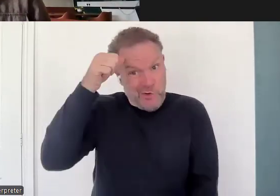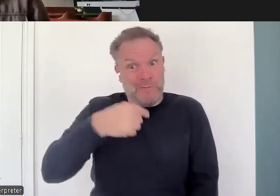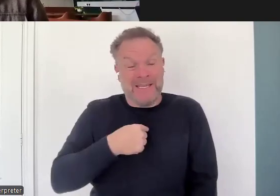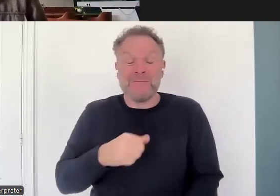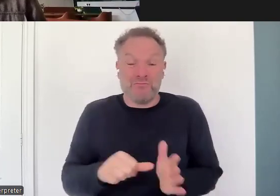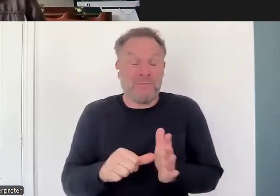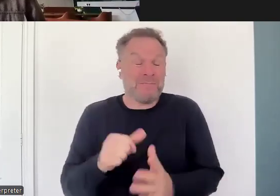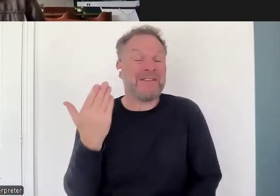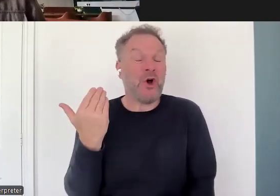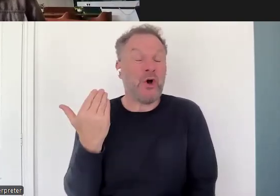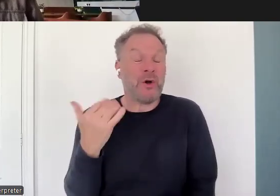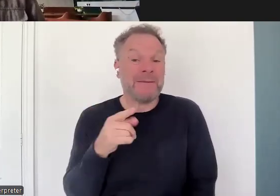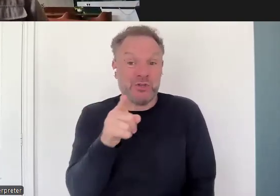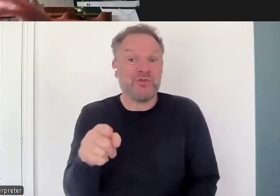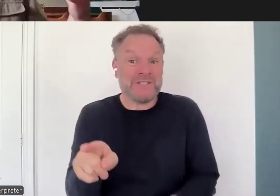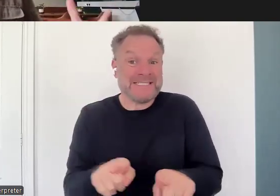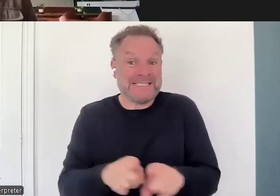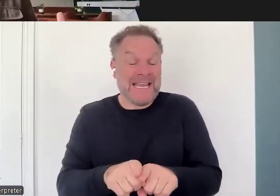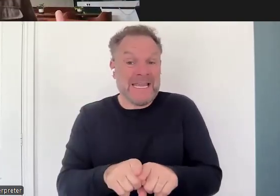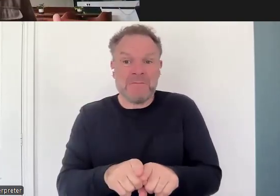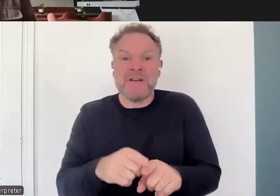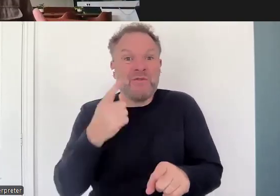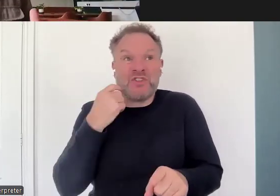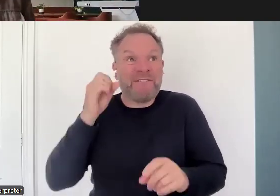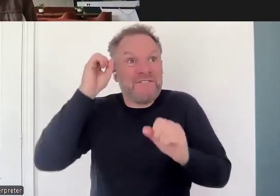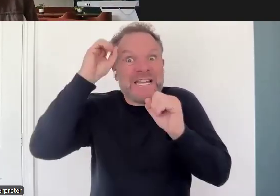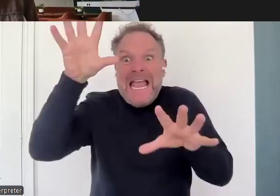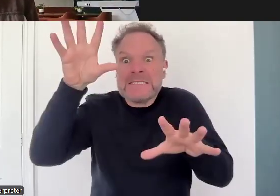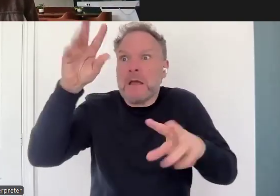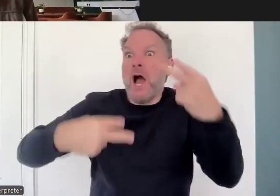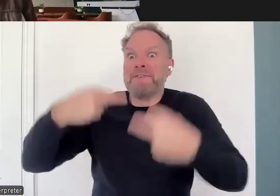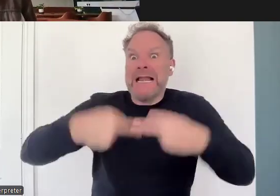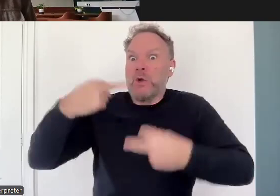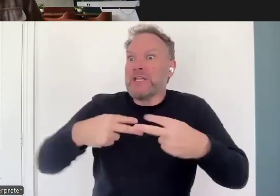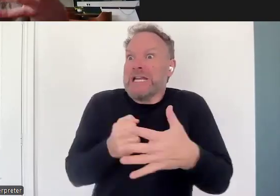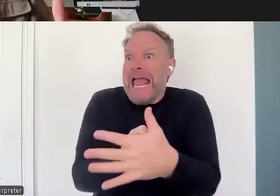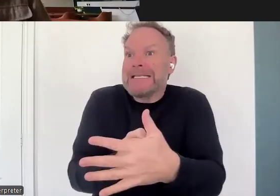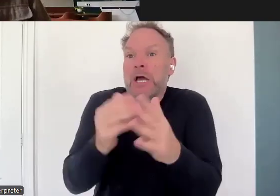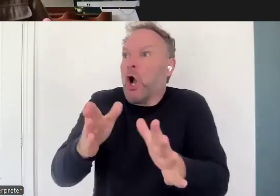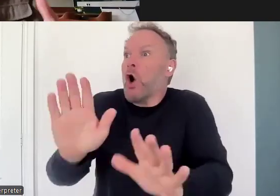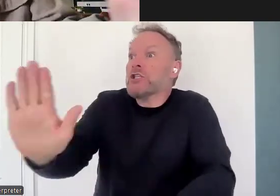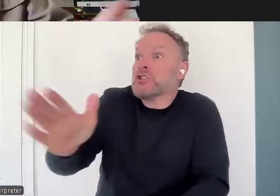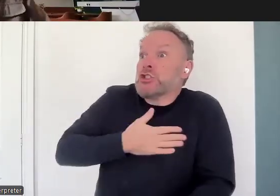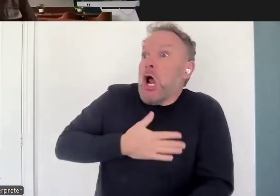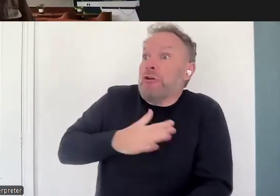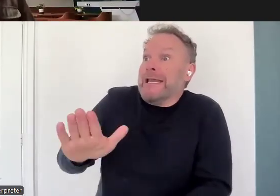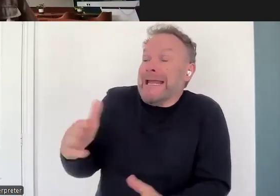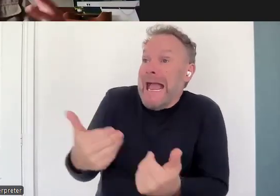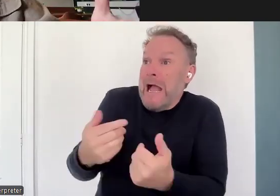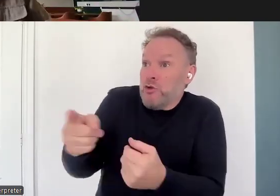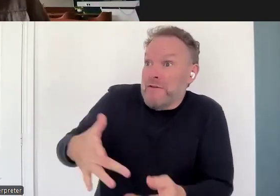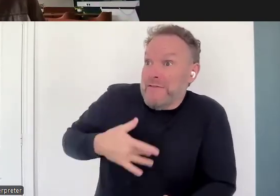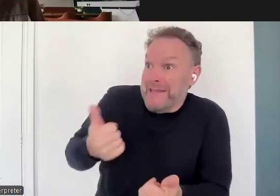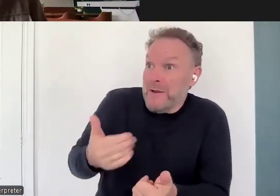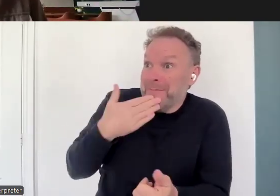have experience where we almost forget about evaluation till the very end. And then we say, oh, by the way, how was that for you? Give